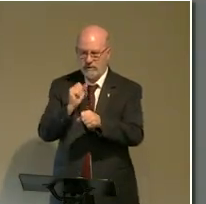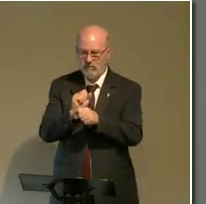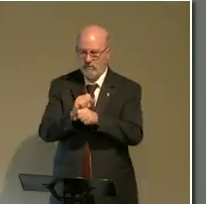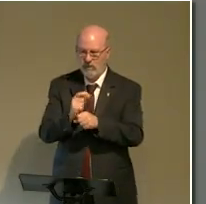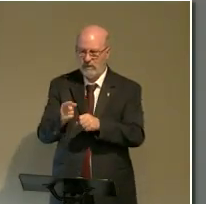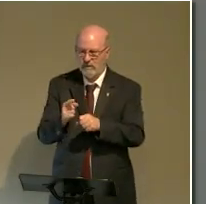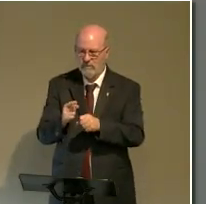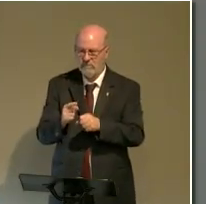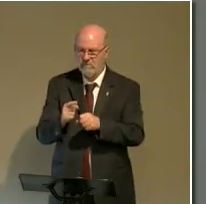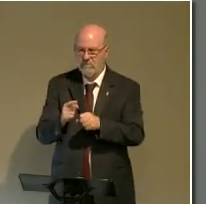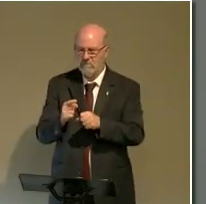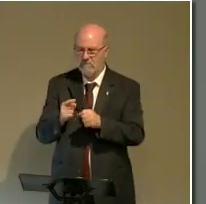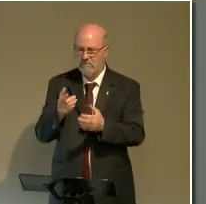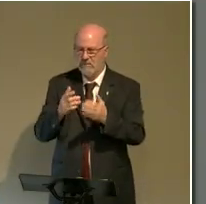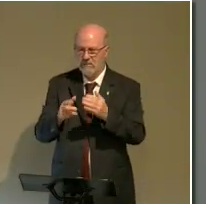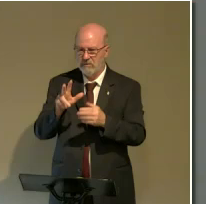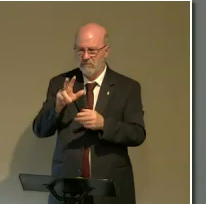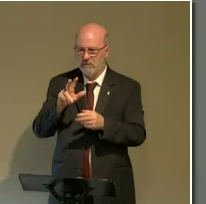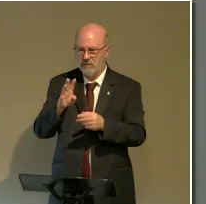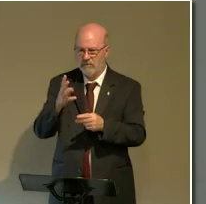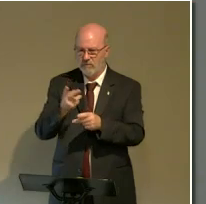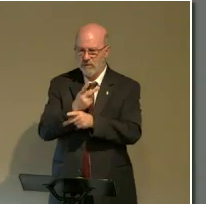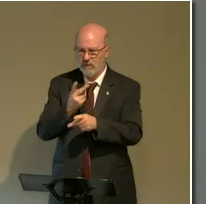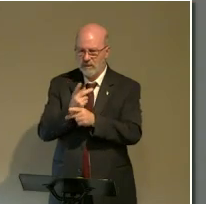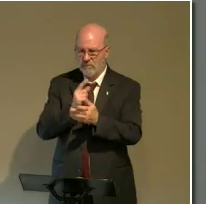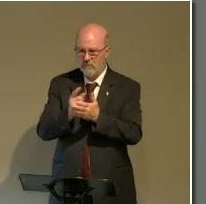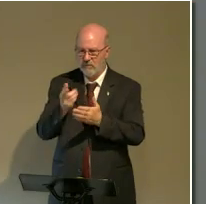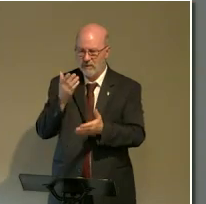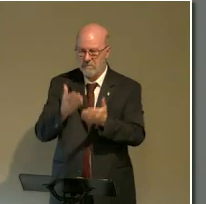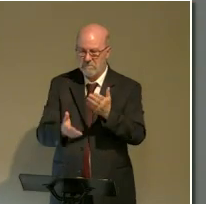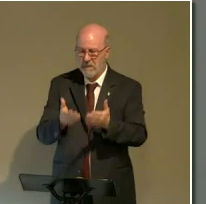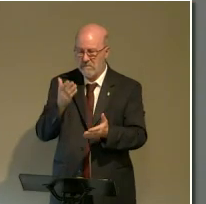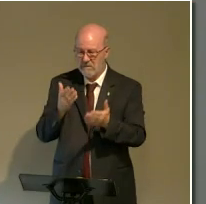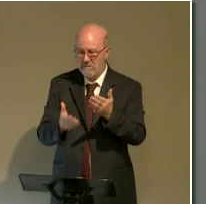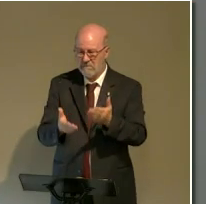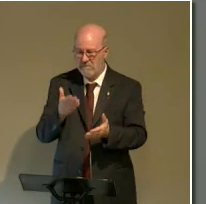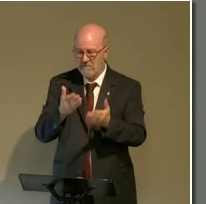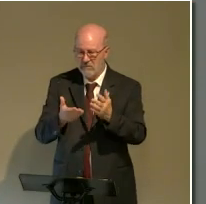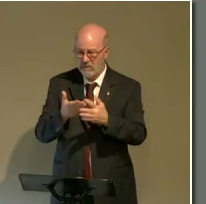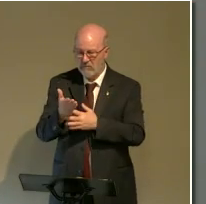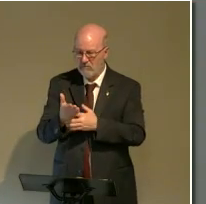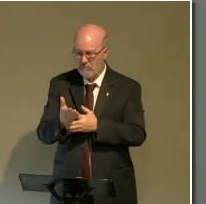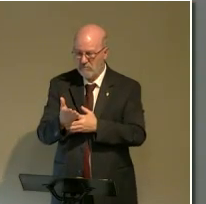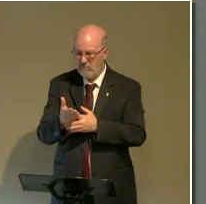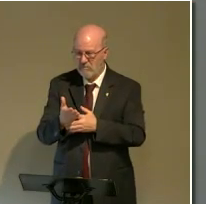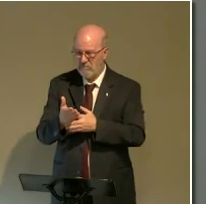there, three to four times a week, I've probably gone through